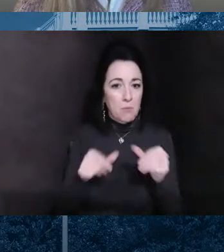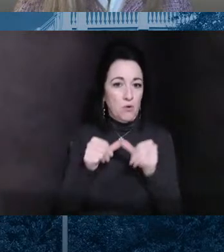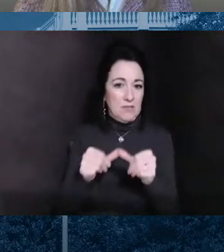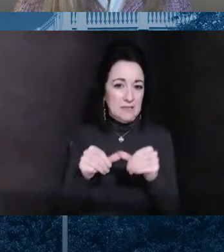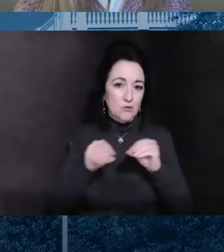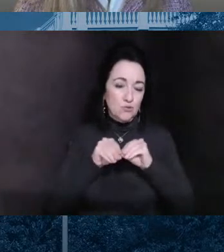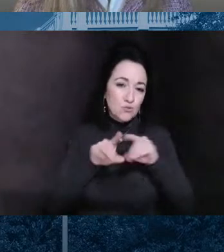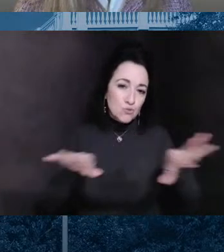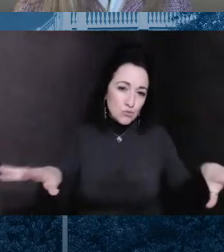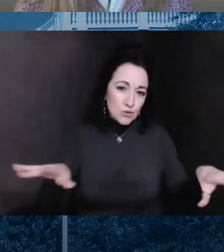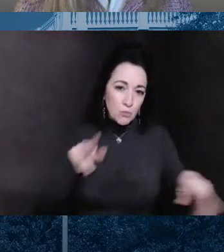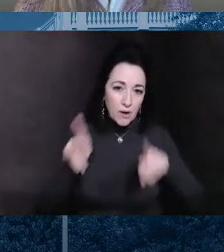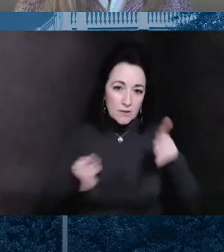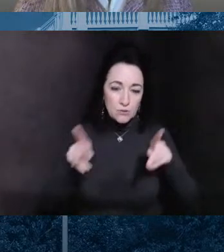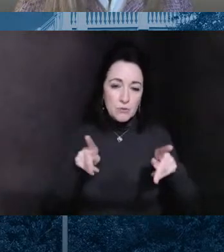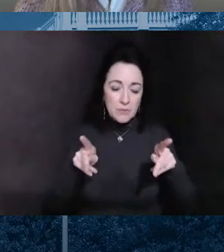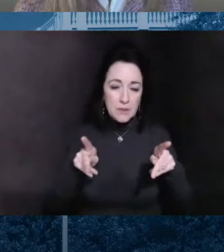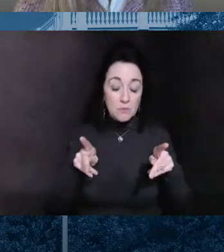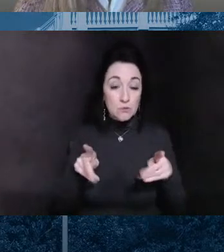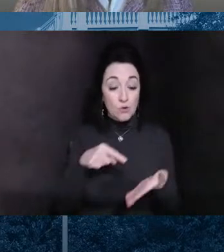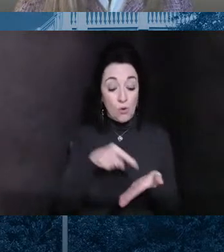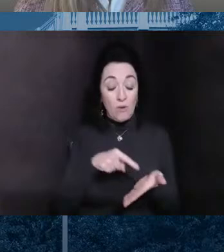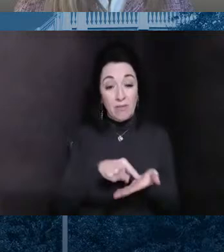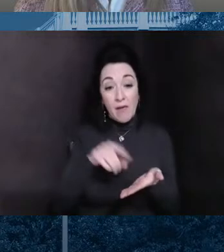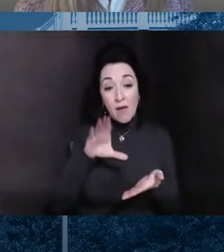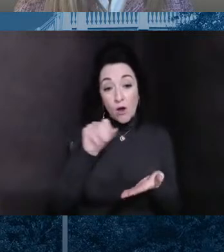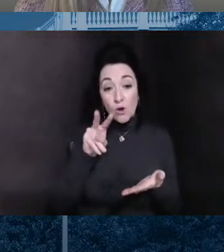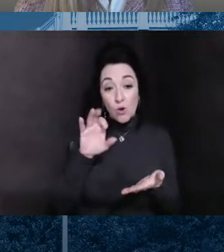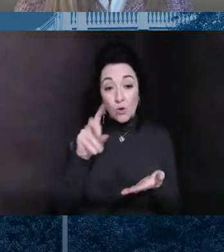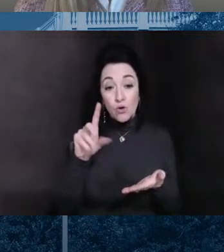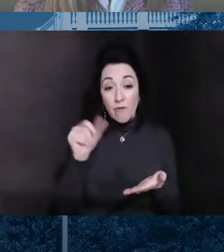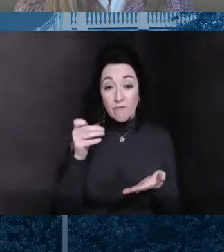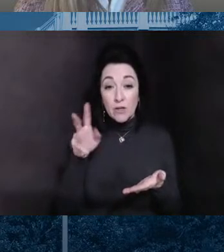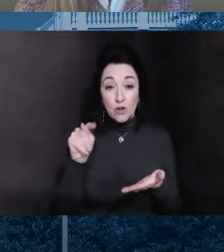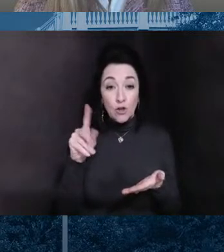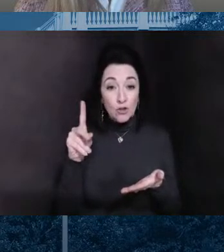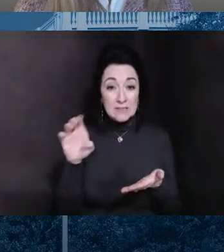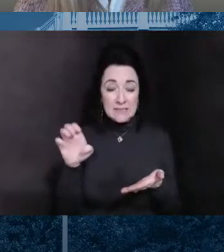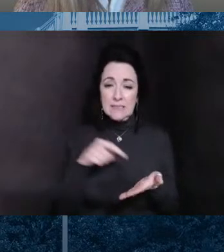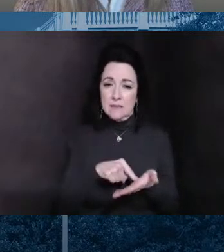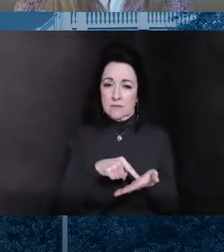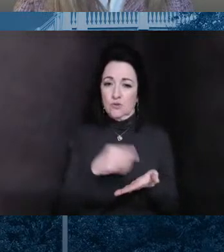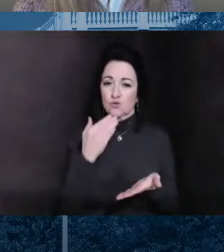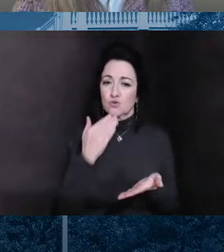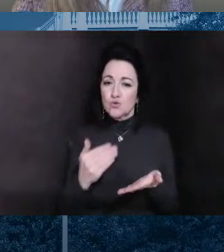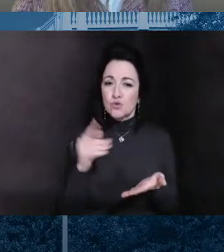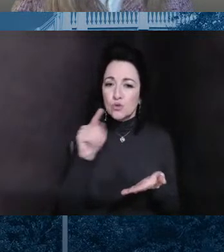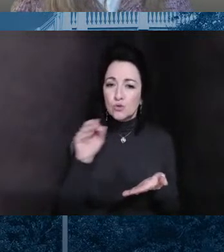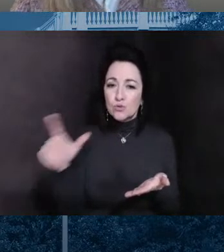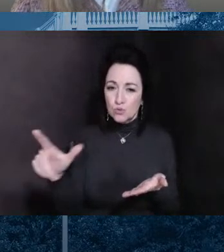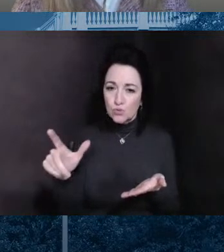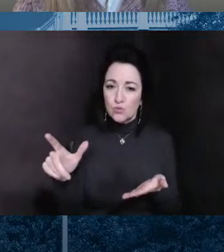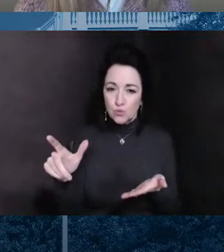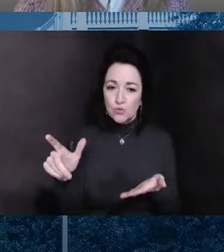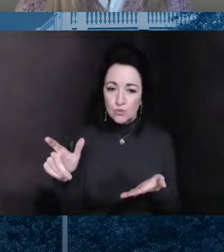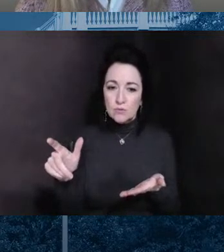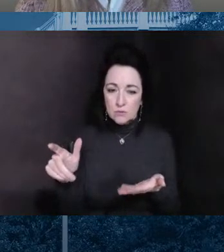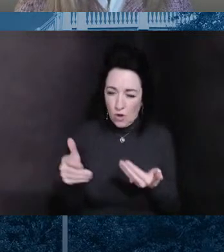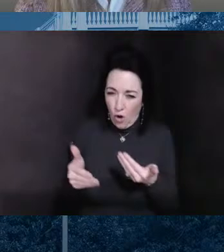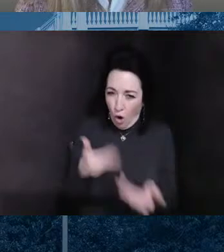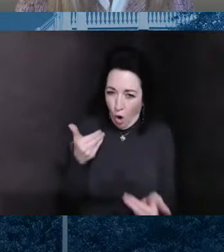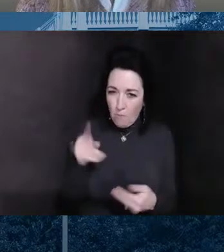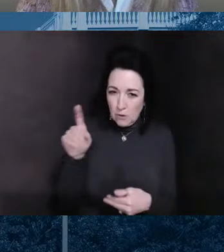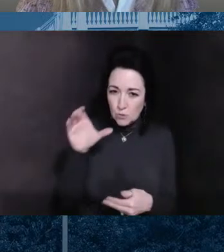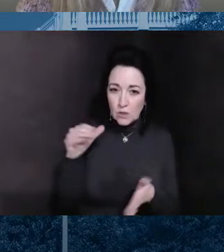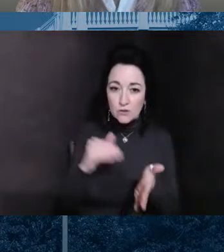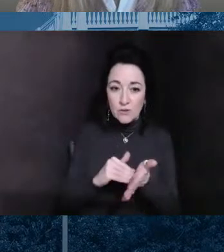track of where you've been if you end up testing positive. And we're right there at the 100,000 download mark. So we